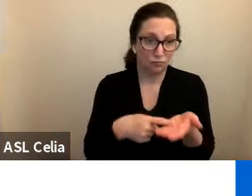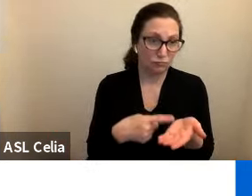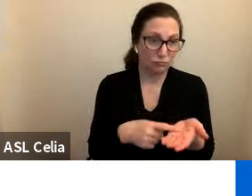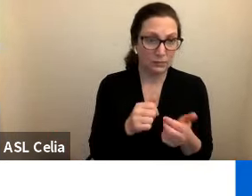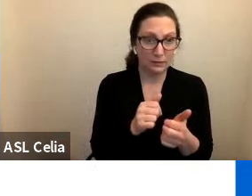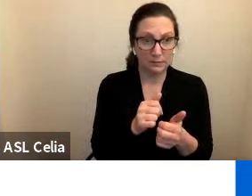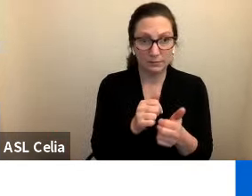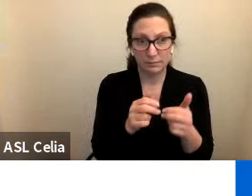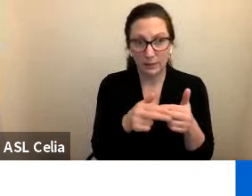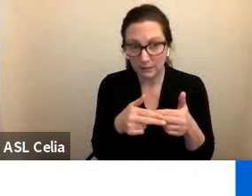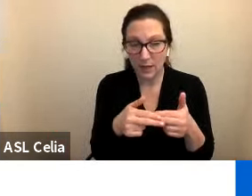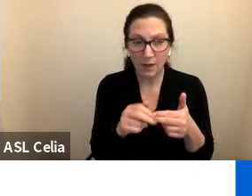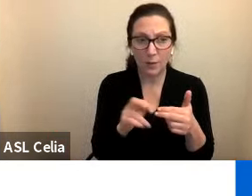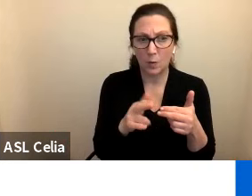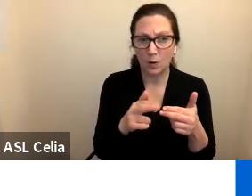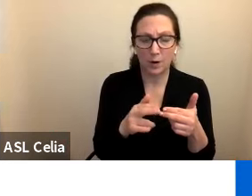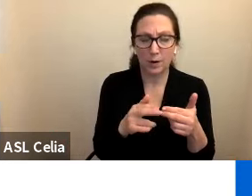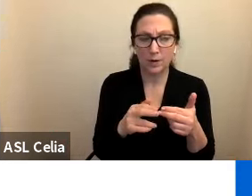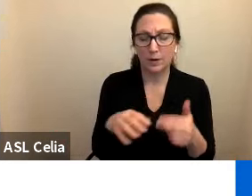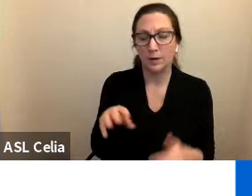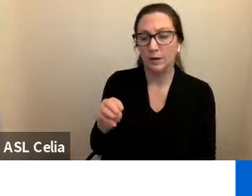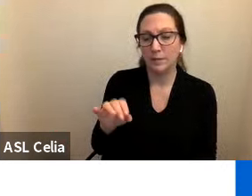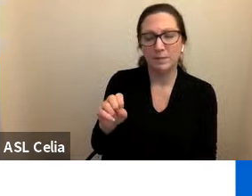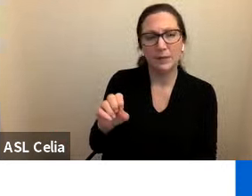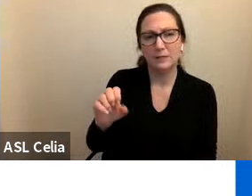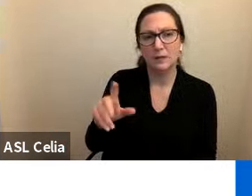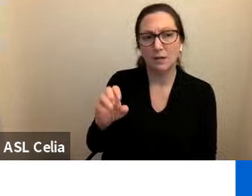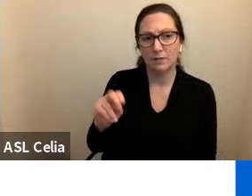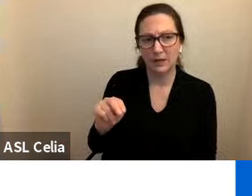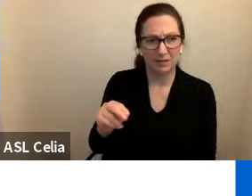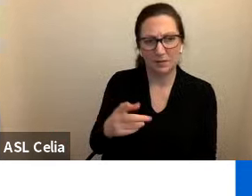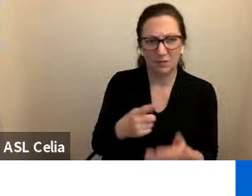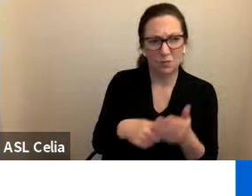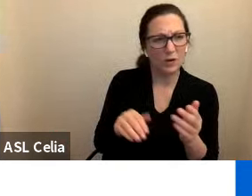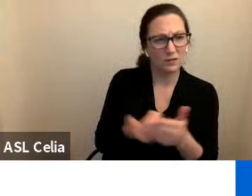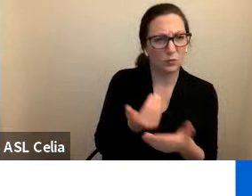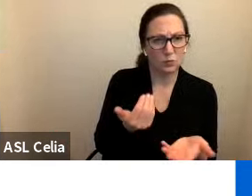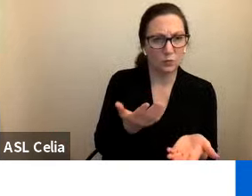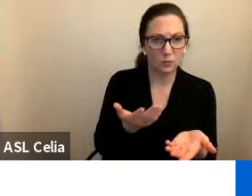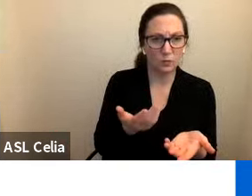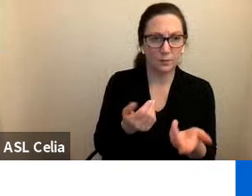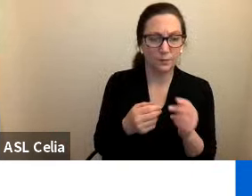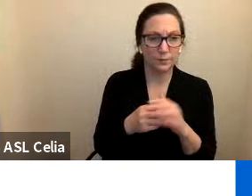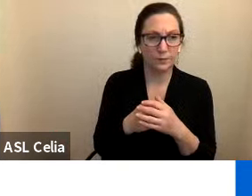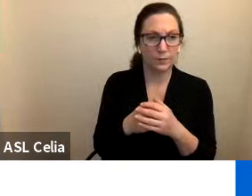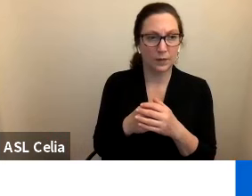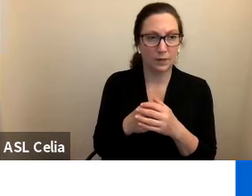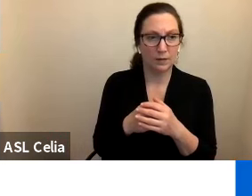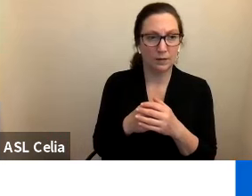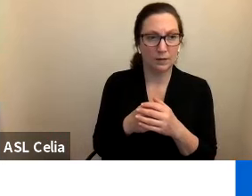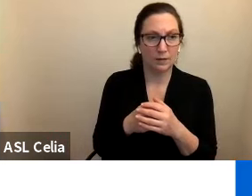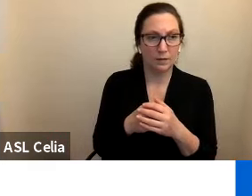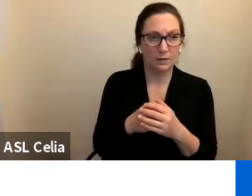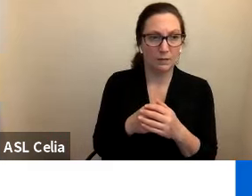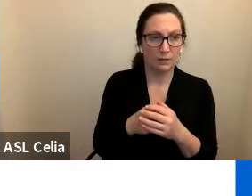or I guess what's new, is there something, what's new on this slide other than